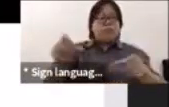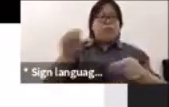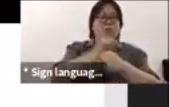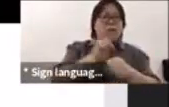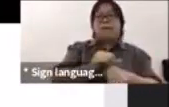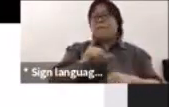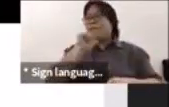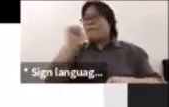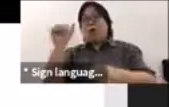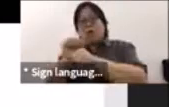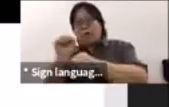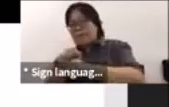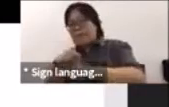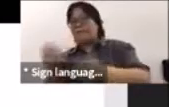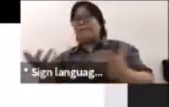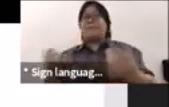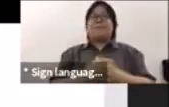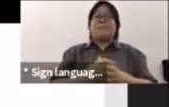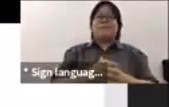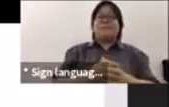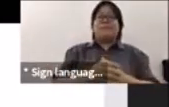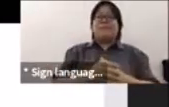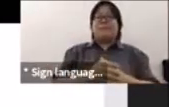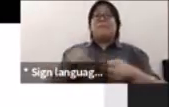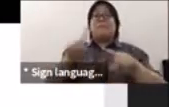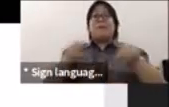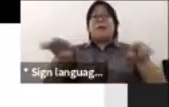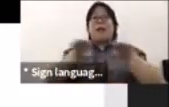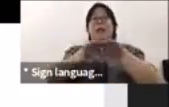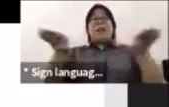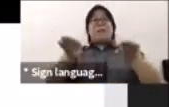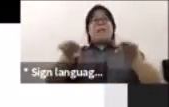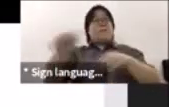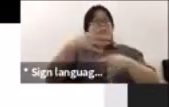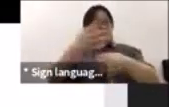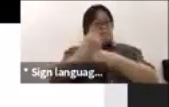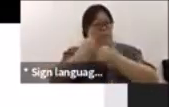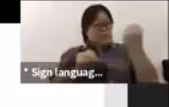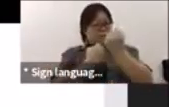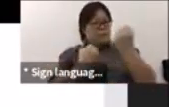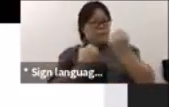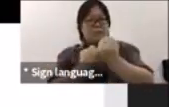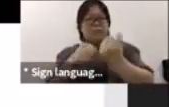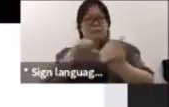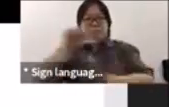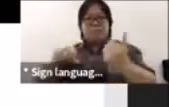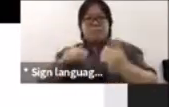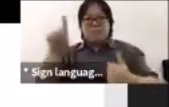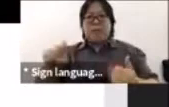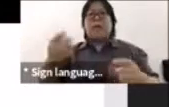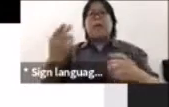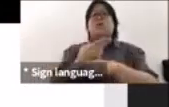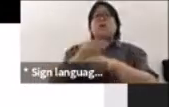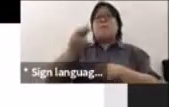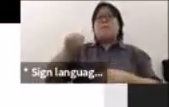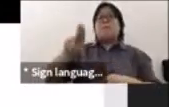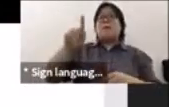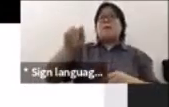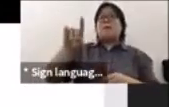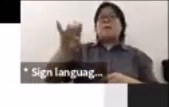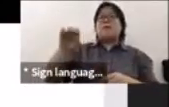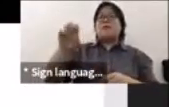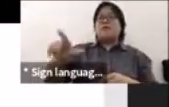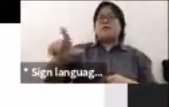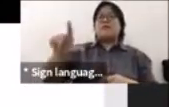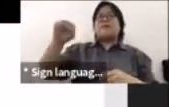working. And last, the level of perceived social support, for which I have used multi-dimensional scale of perceived social support. It